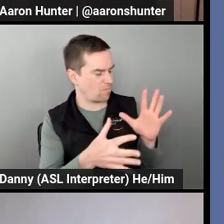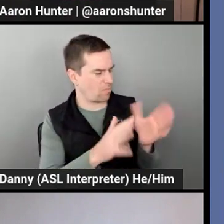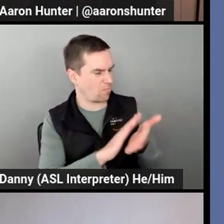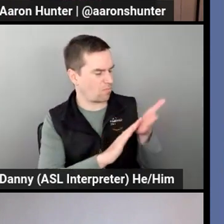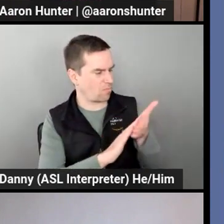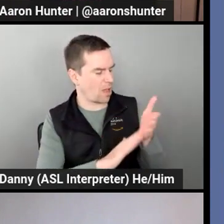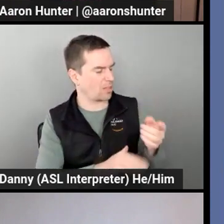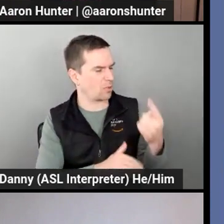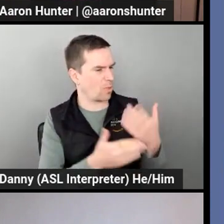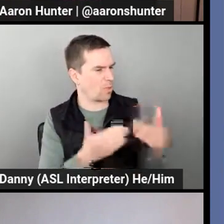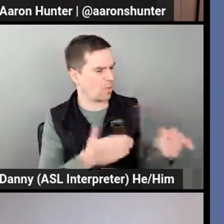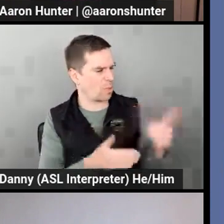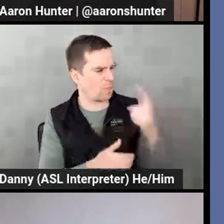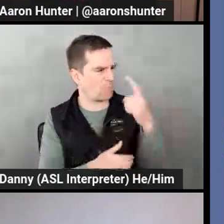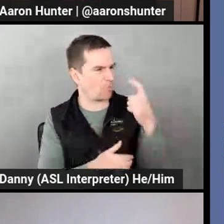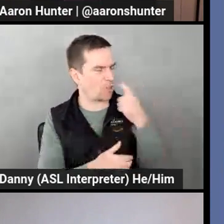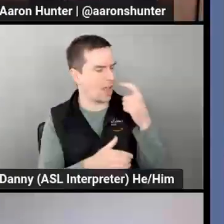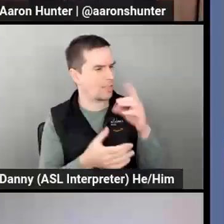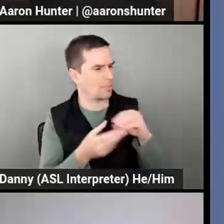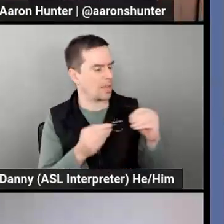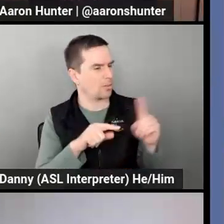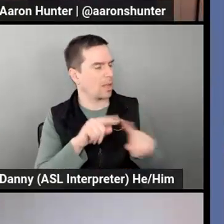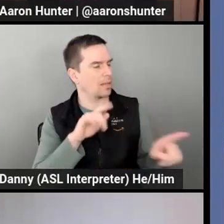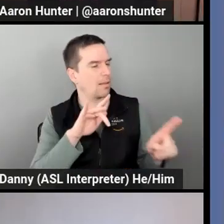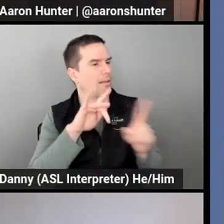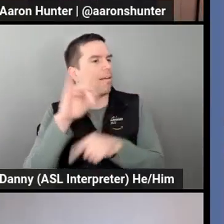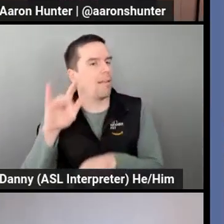over. I saw that too.